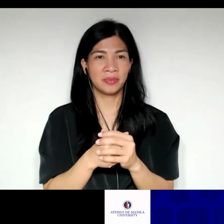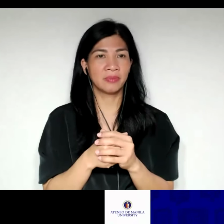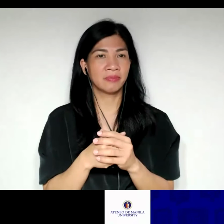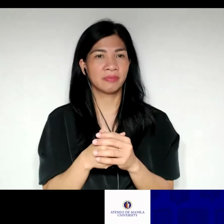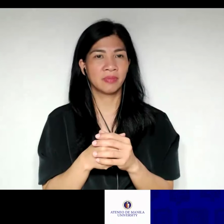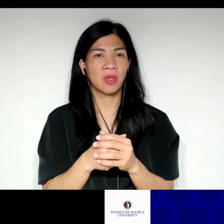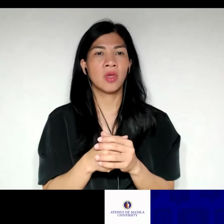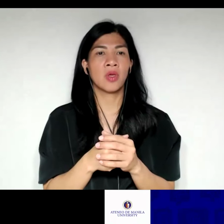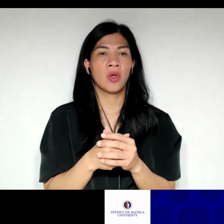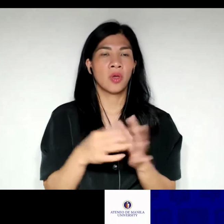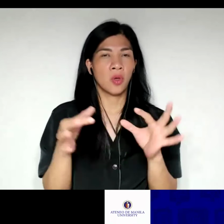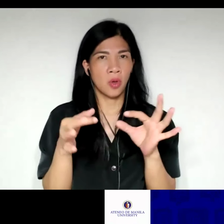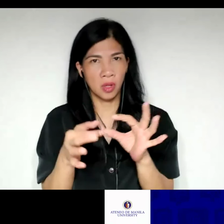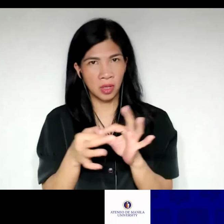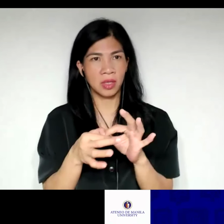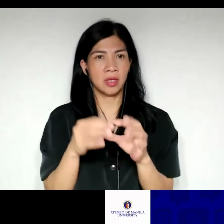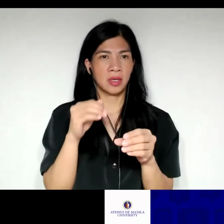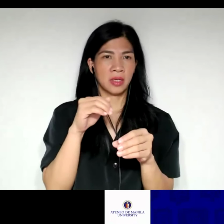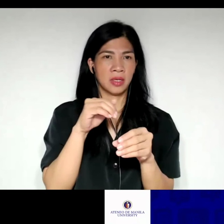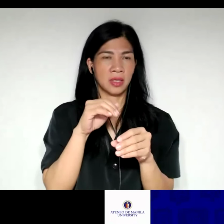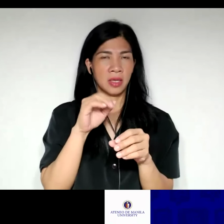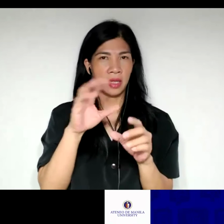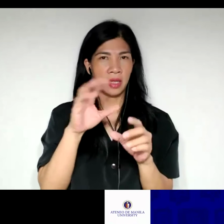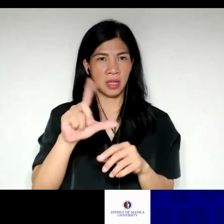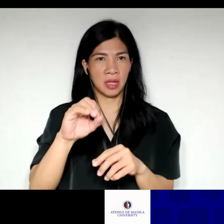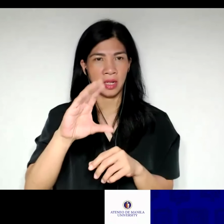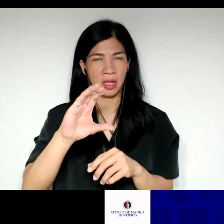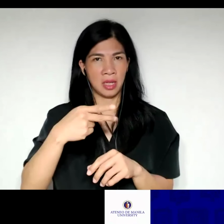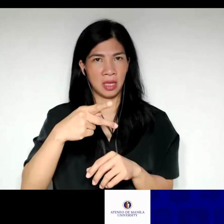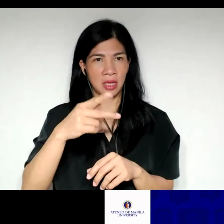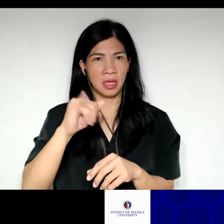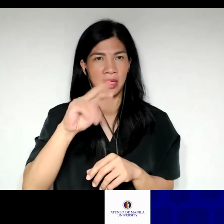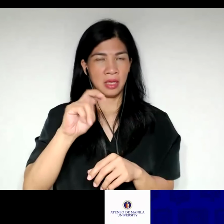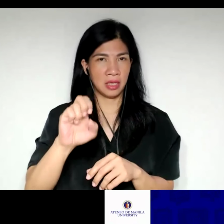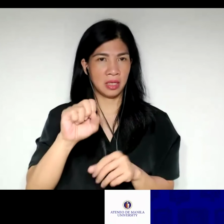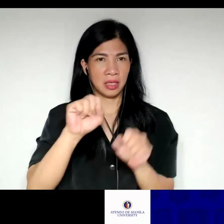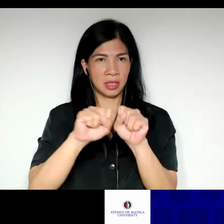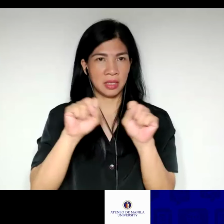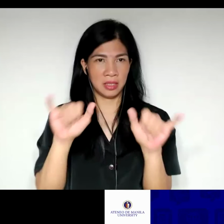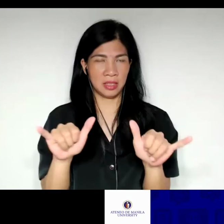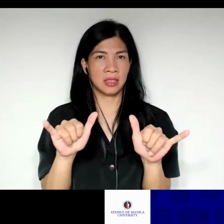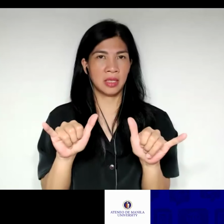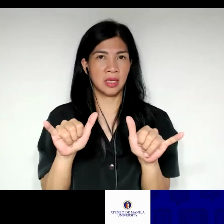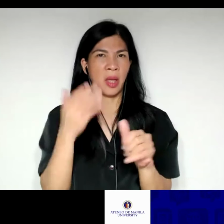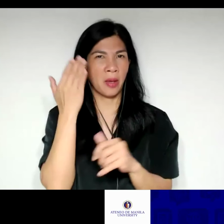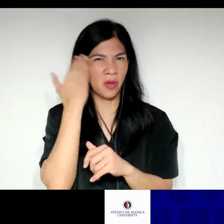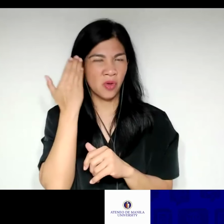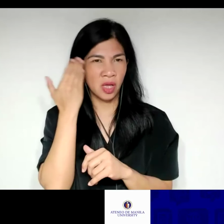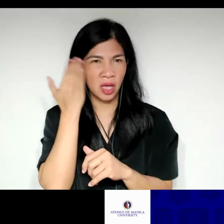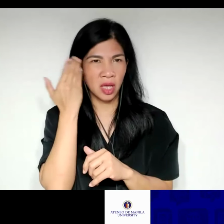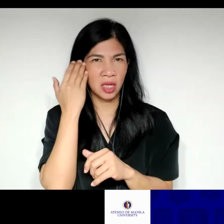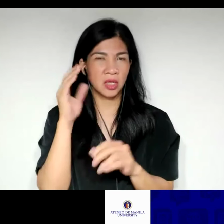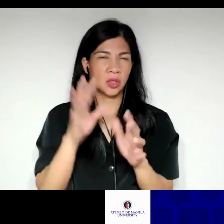lock-in system and really how it shows the fallacy and almost the hypocrisy of how these